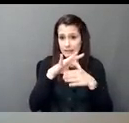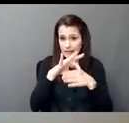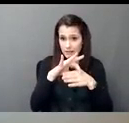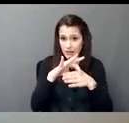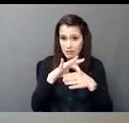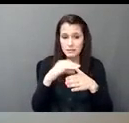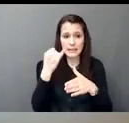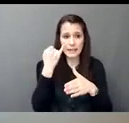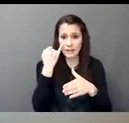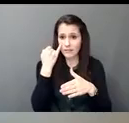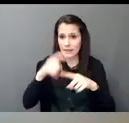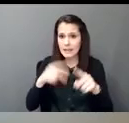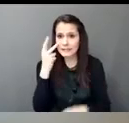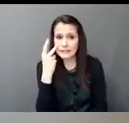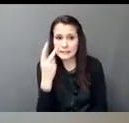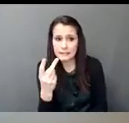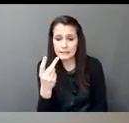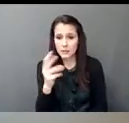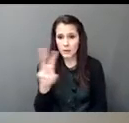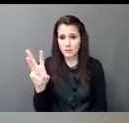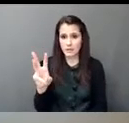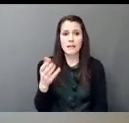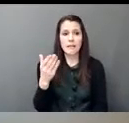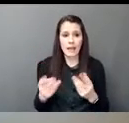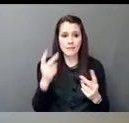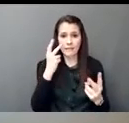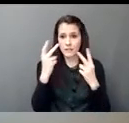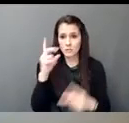can't see the website? You know, they have a visual disability.